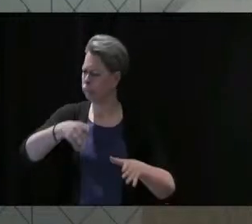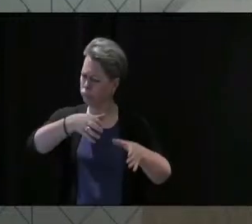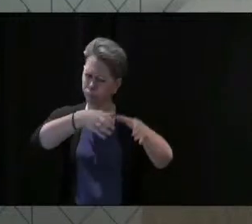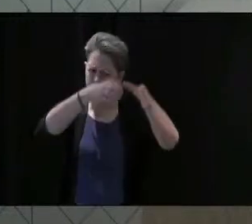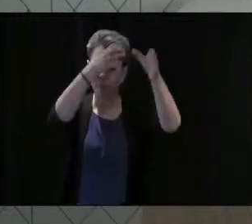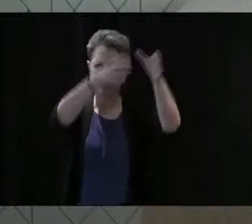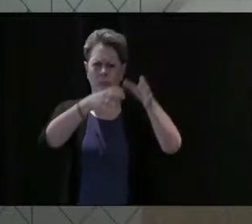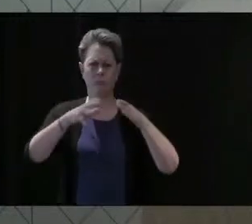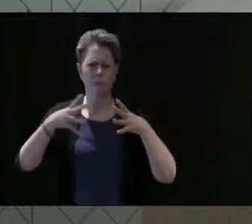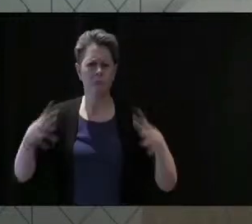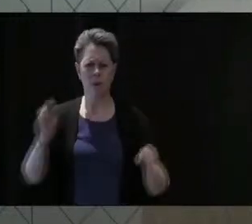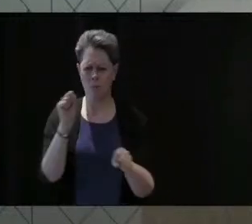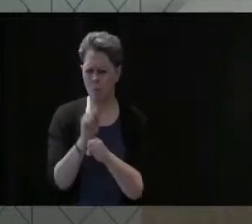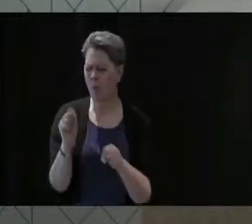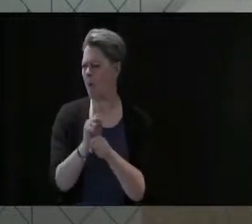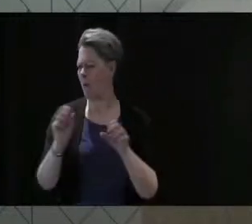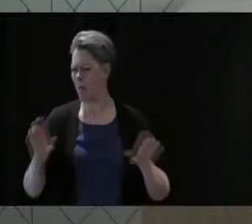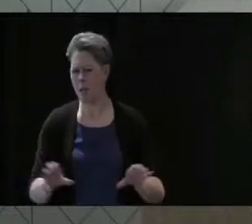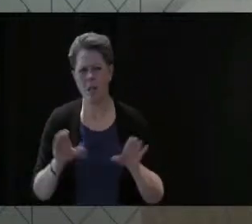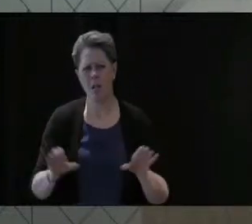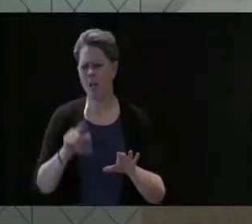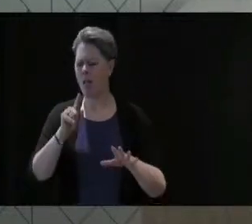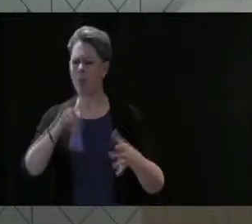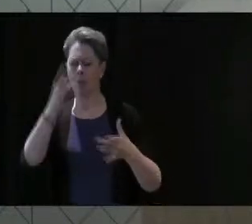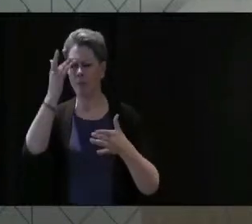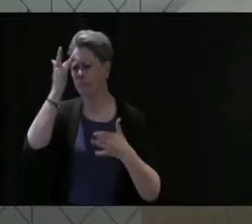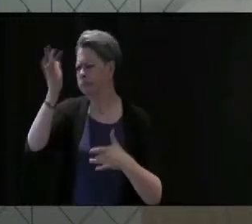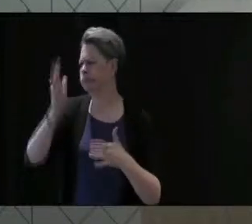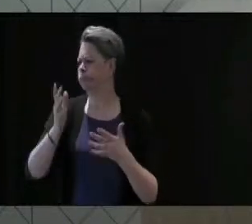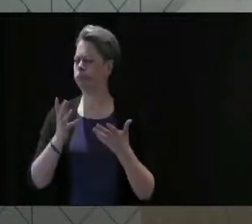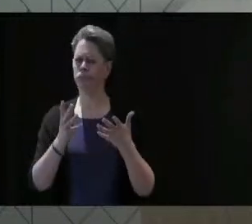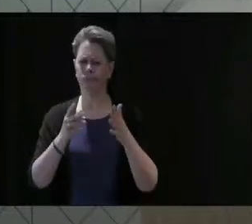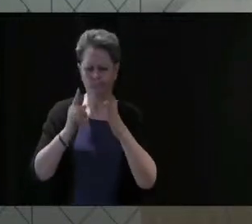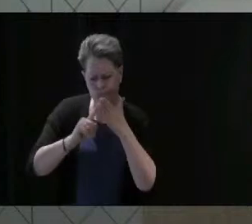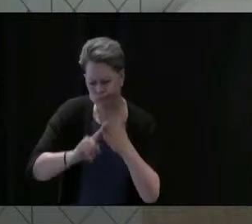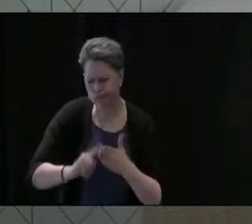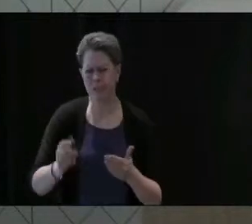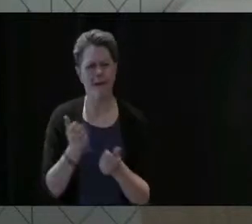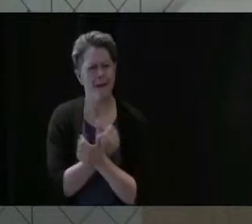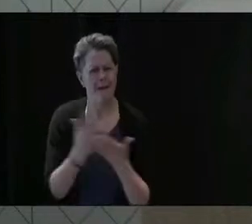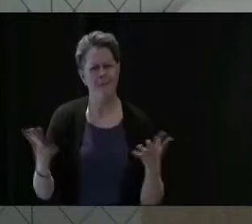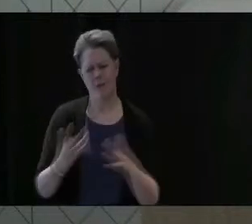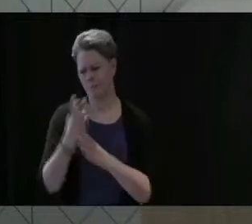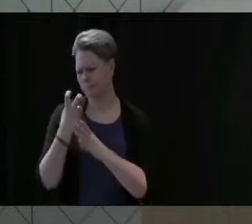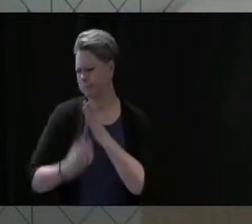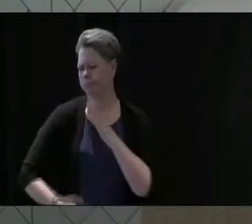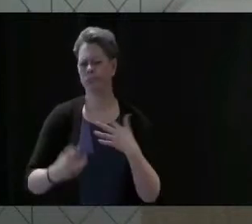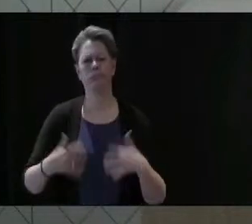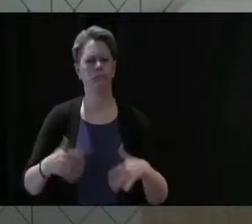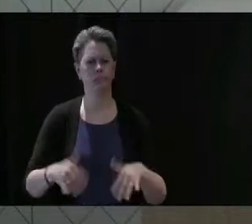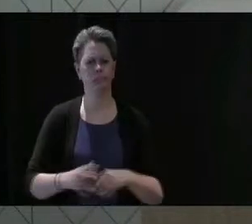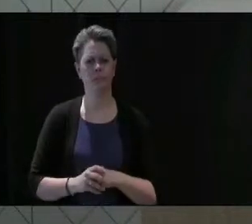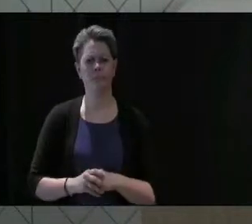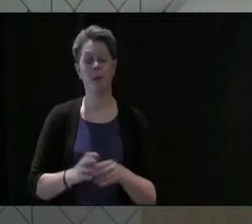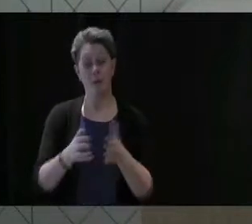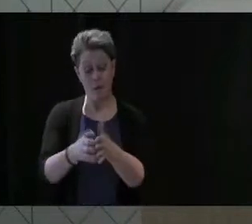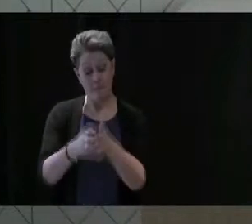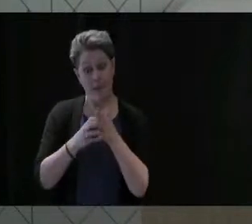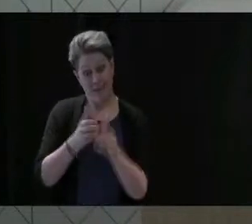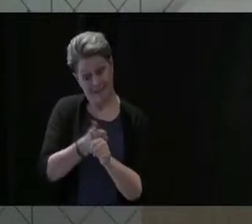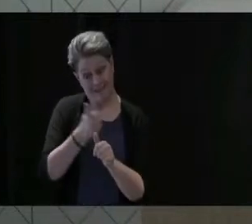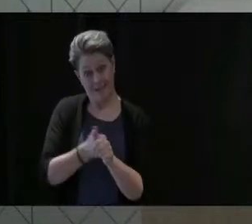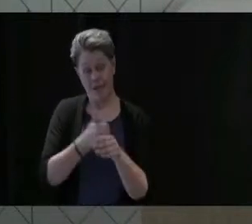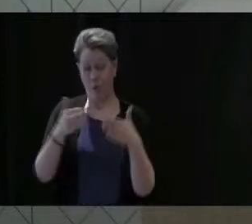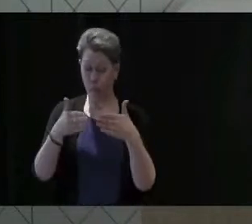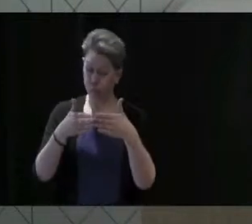effort, experience, and insight to this work. The mandate was broad. We